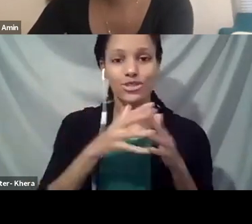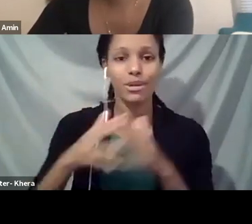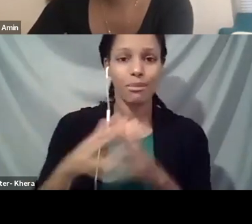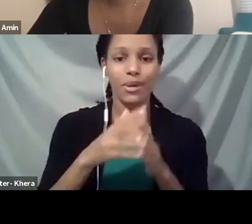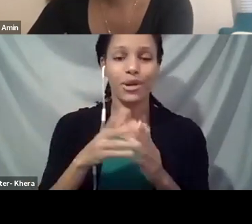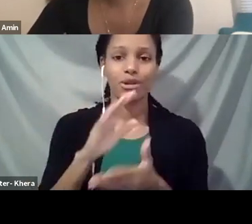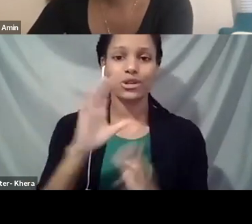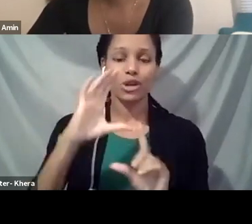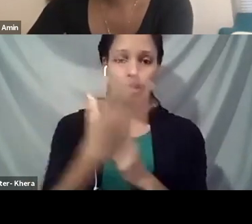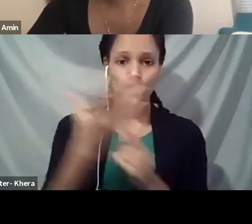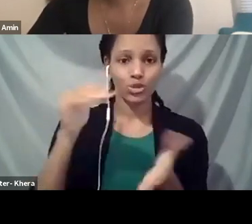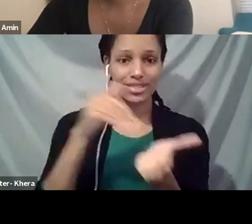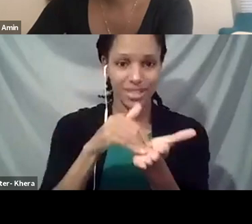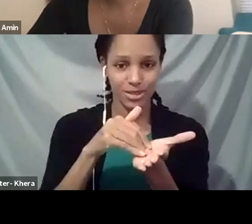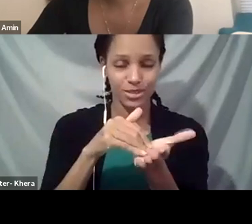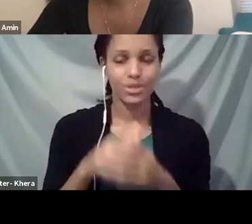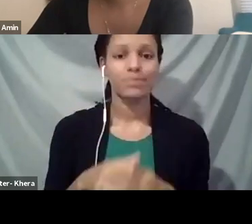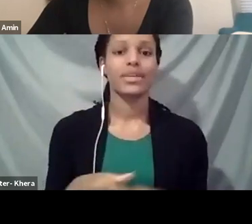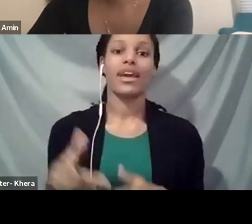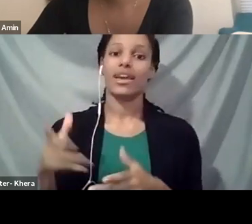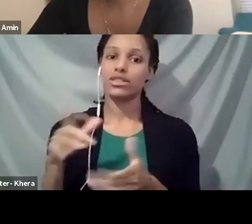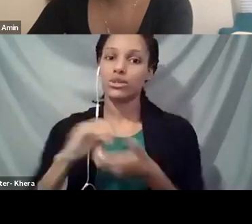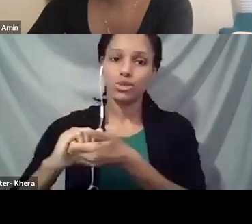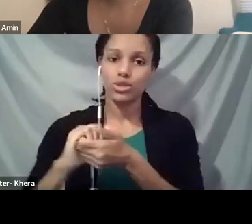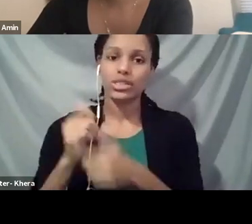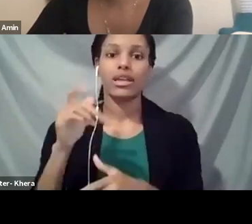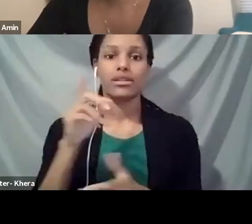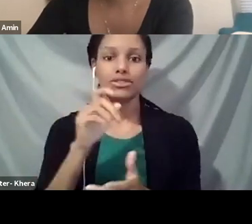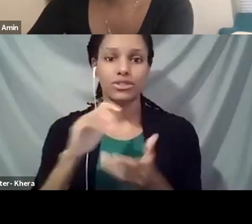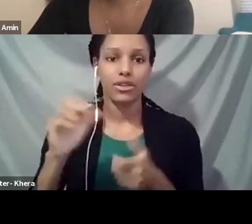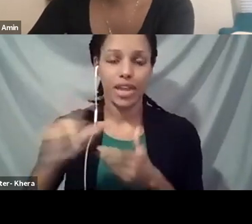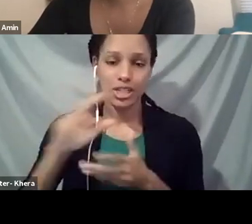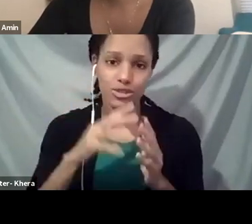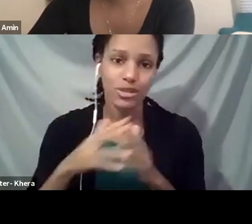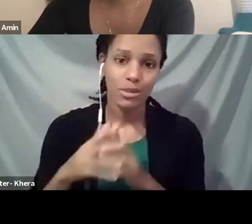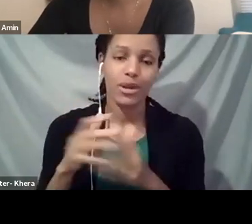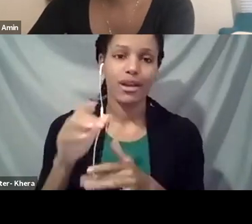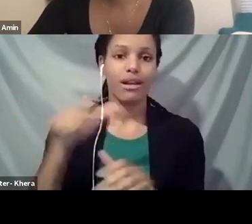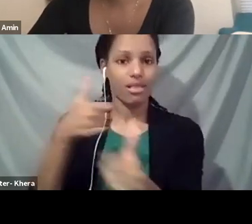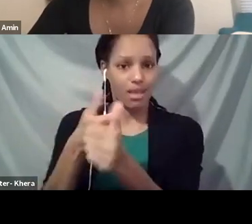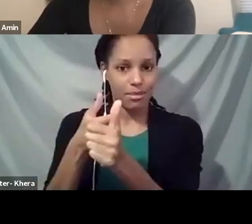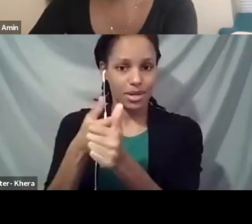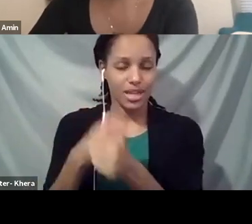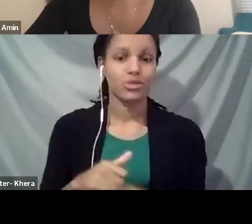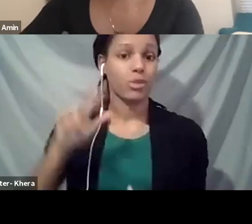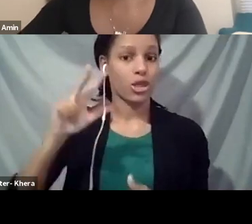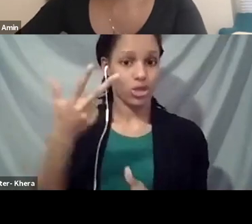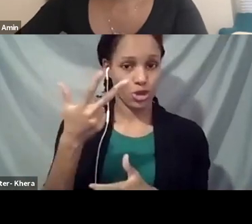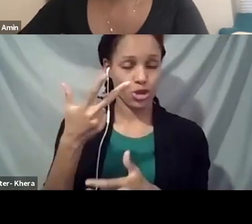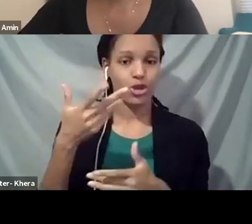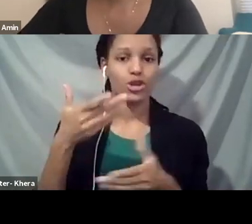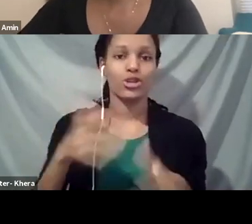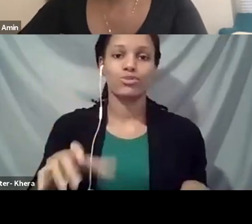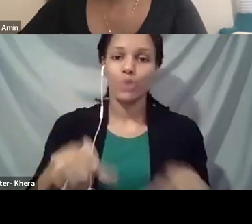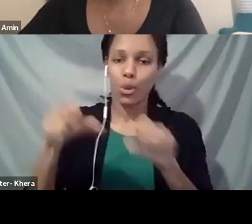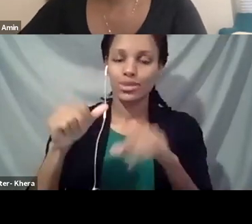Center and Association of Asian American Yale Alumni's third jointly hosted virtual event.